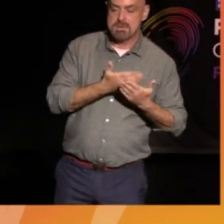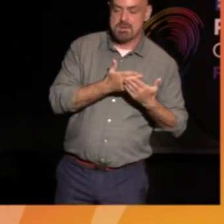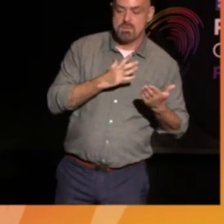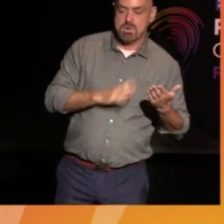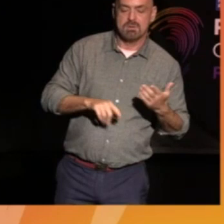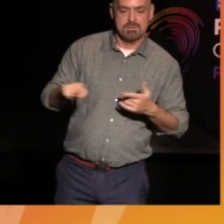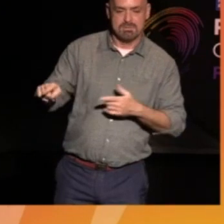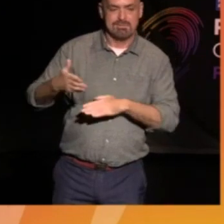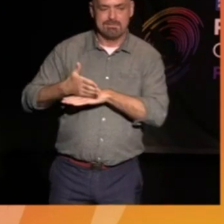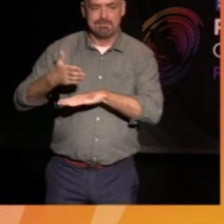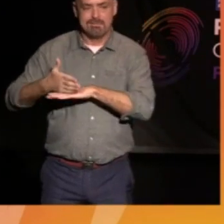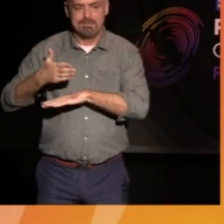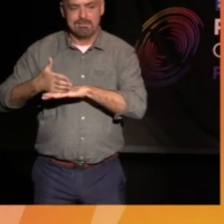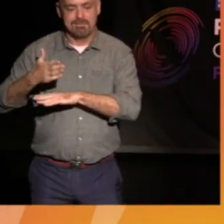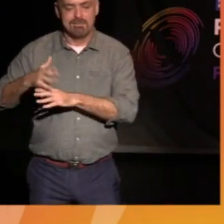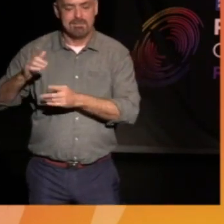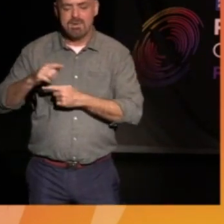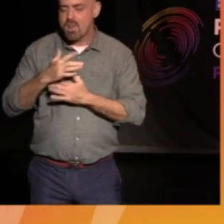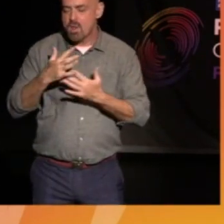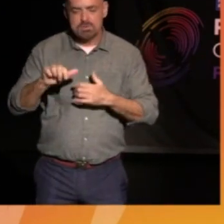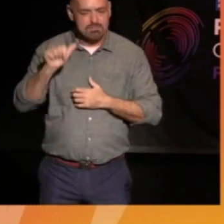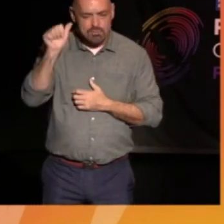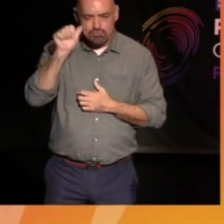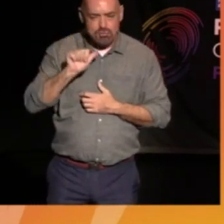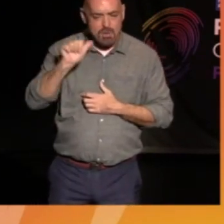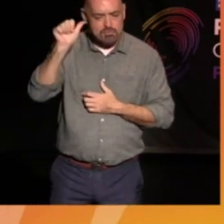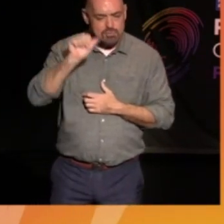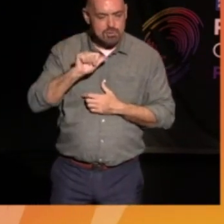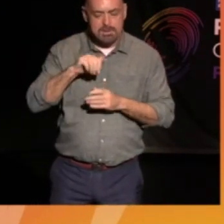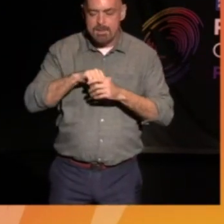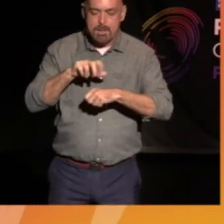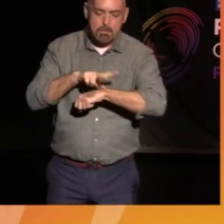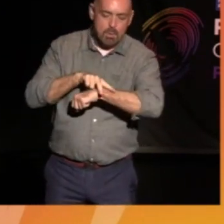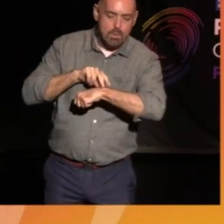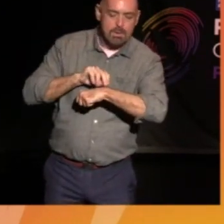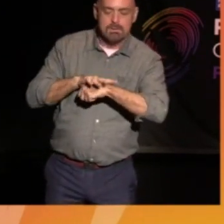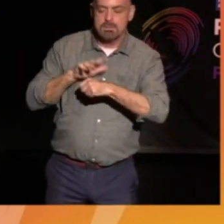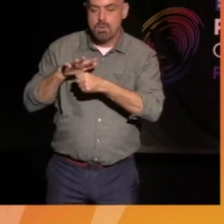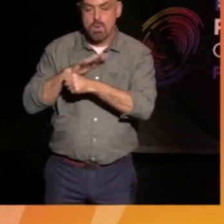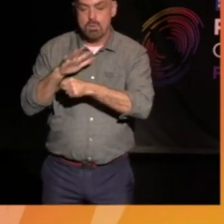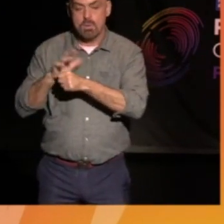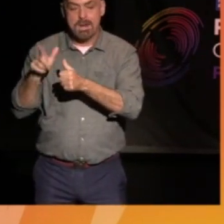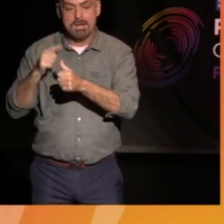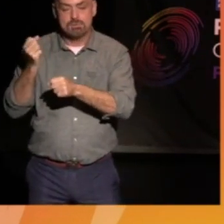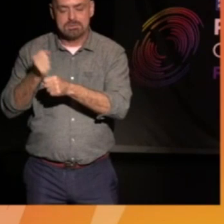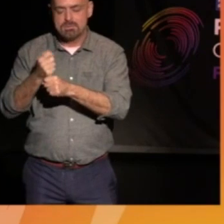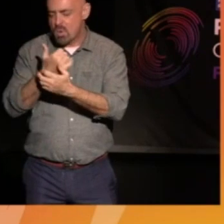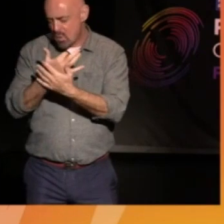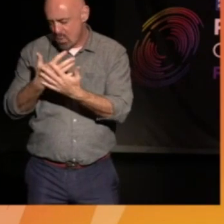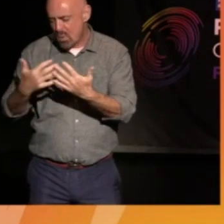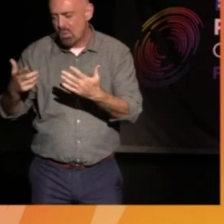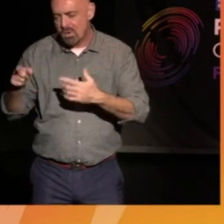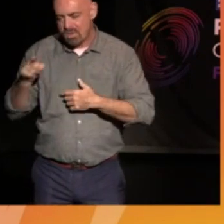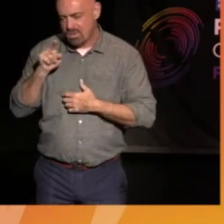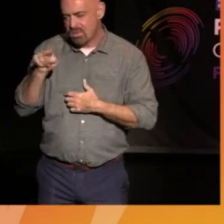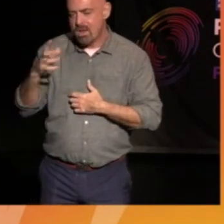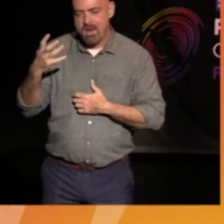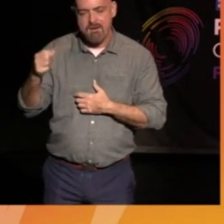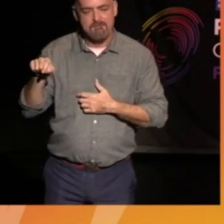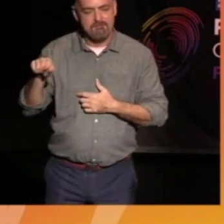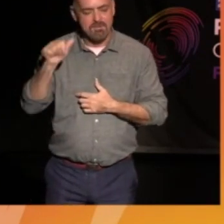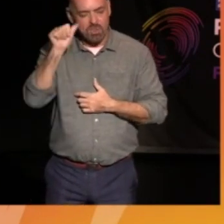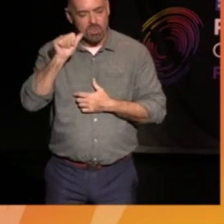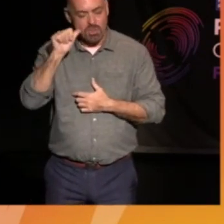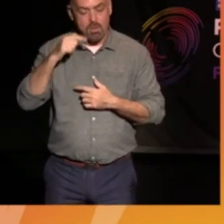a lot of corruption among the police and the local agencies was existing there. So